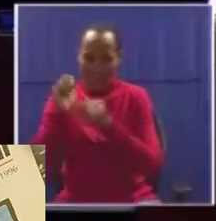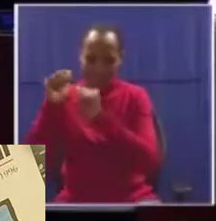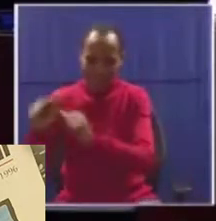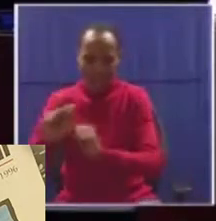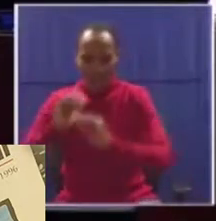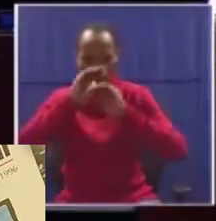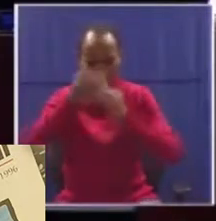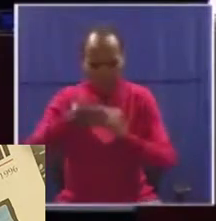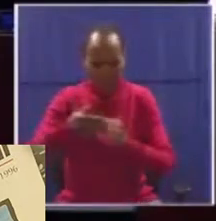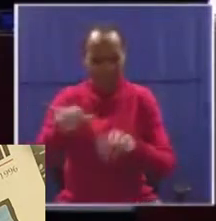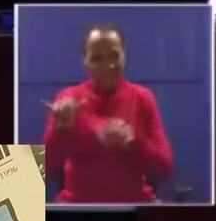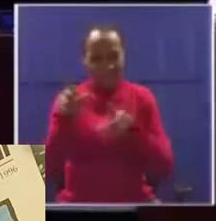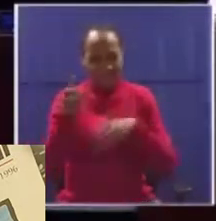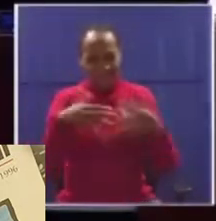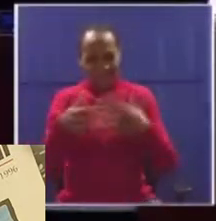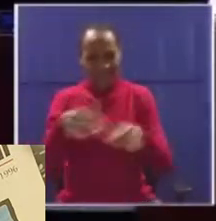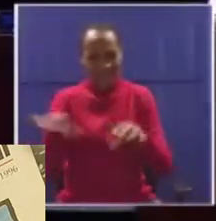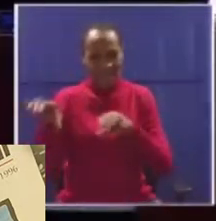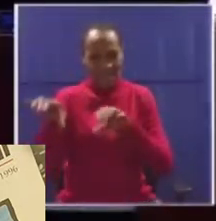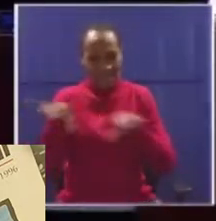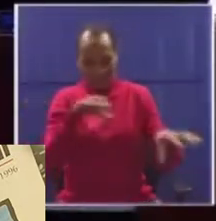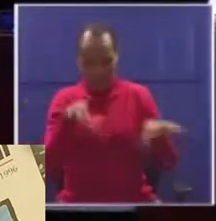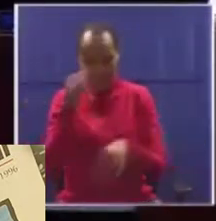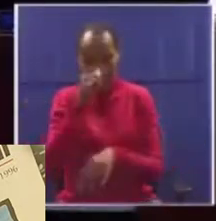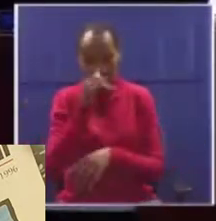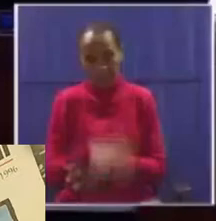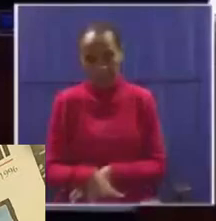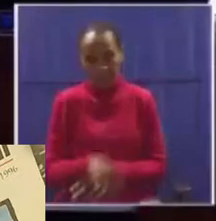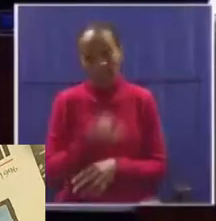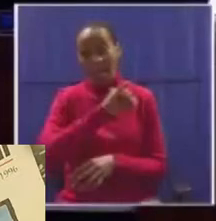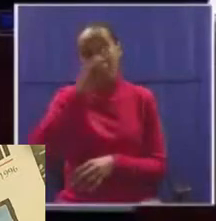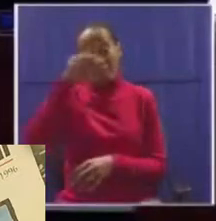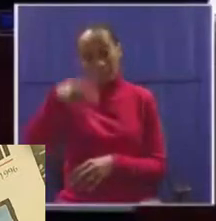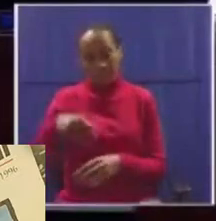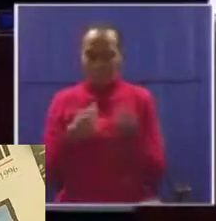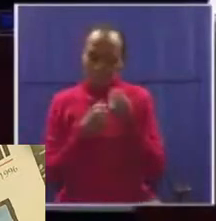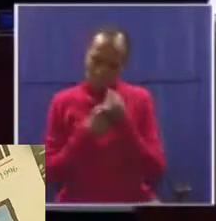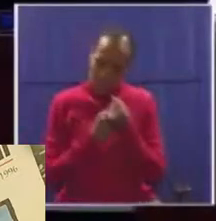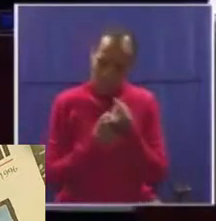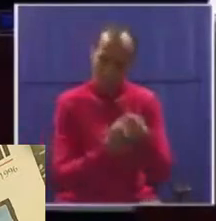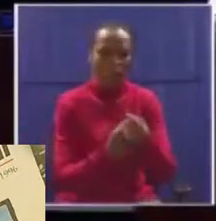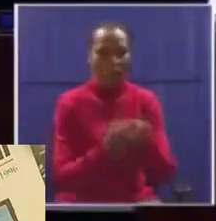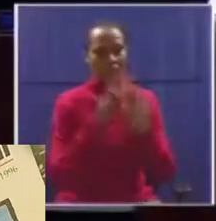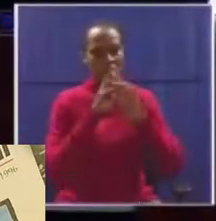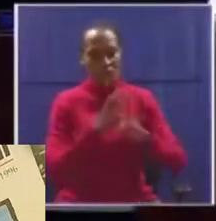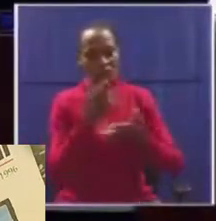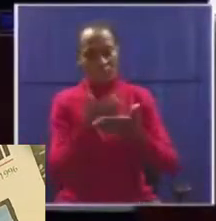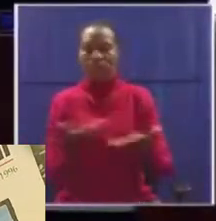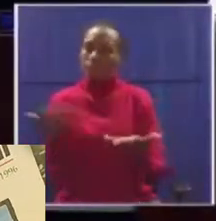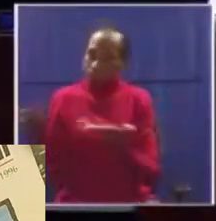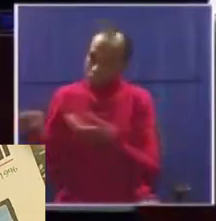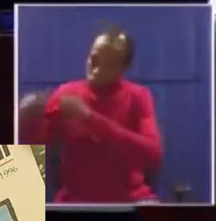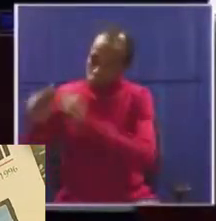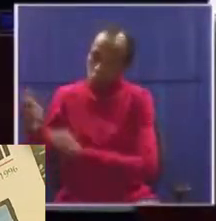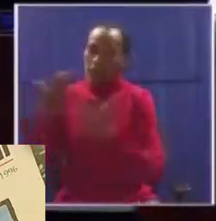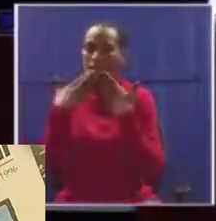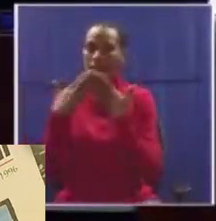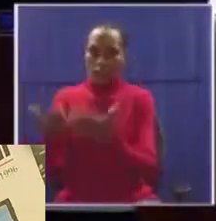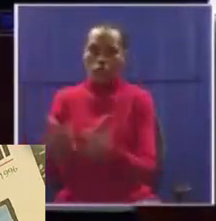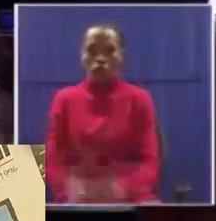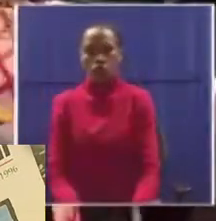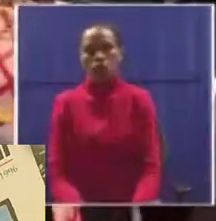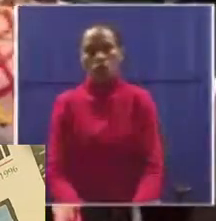and criminal activities the IIT supports the report and I think he was cheated